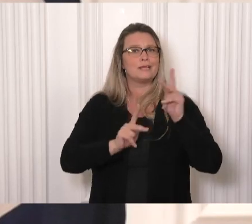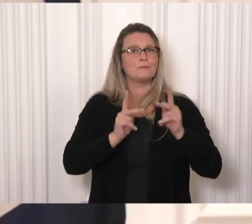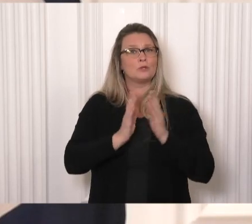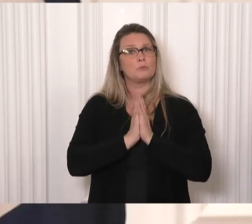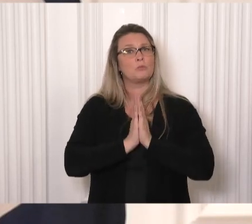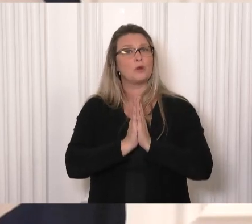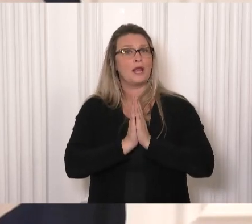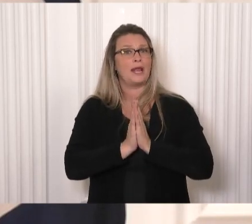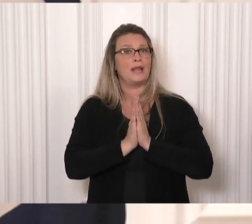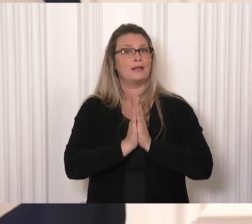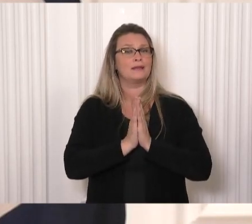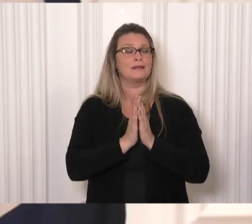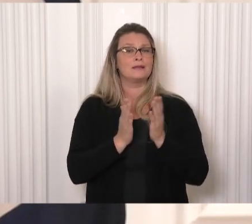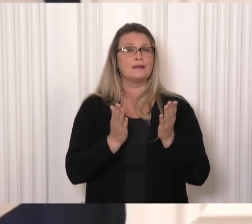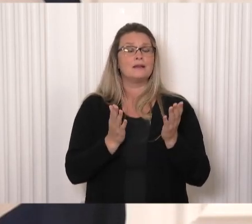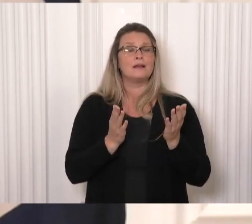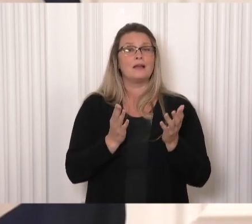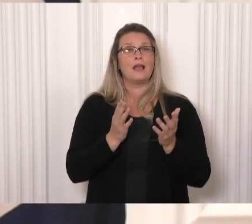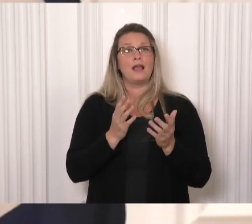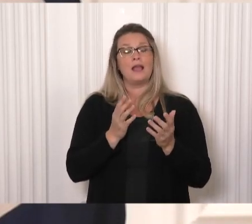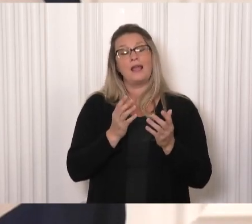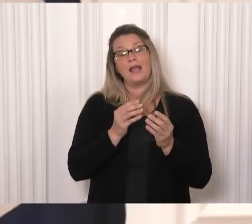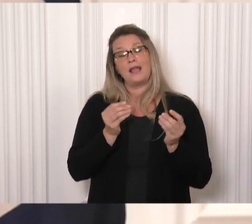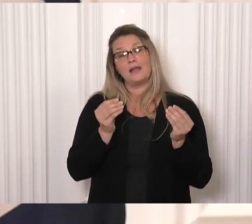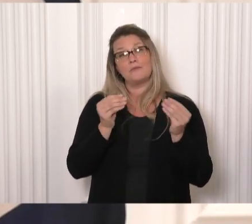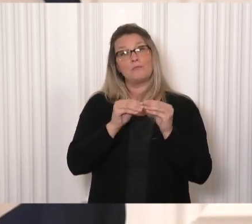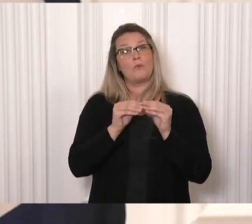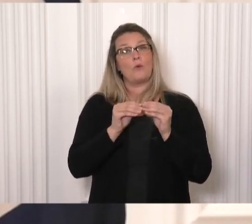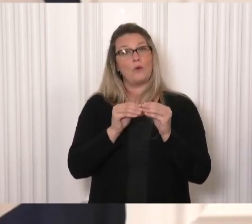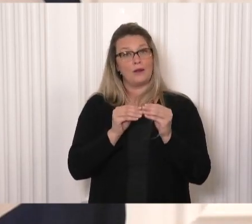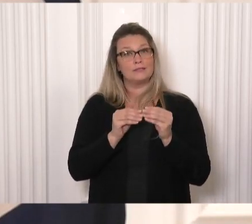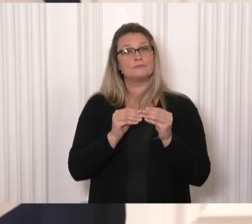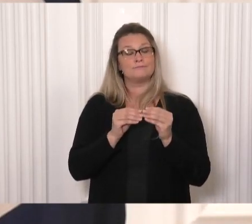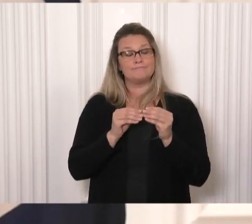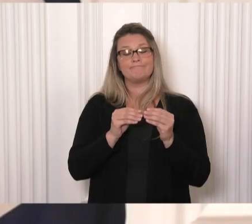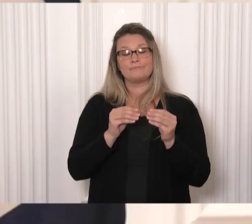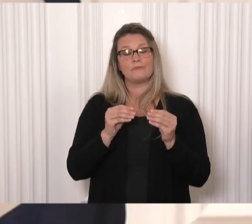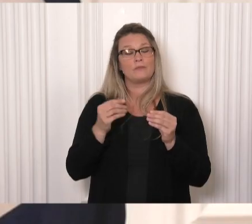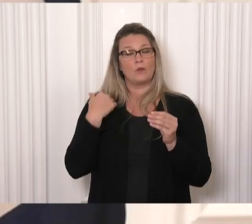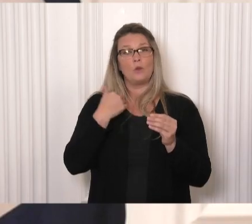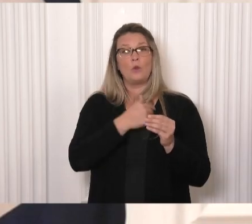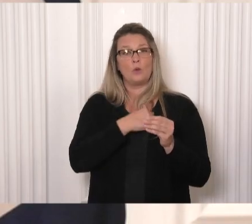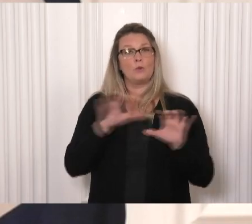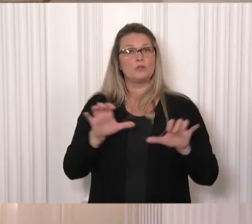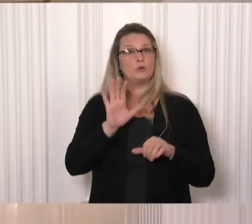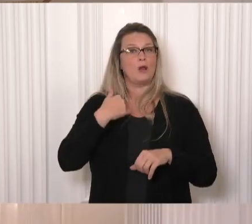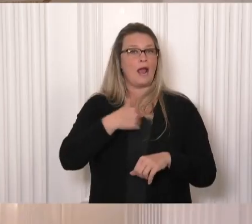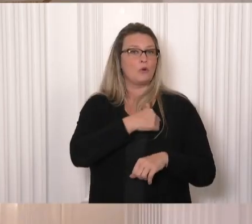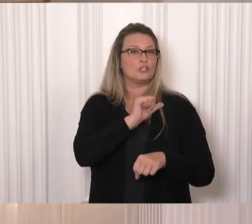that we can possibly say, but more than anything, you know, we're going to stay on top of it. We're going to do our job.